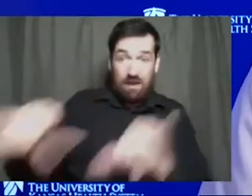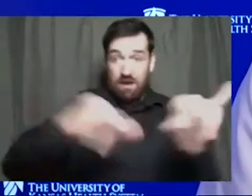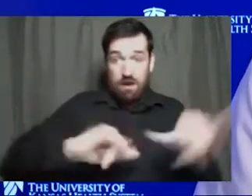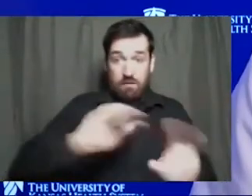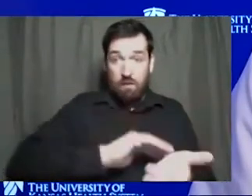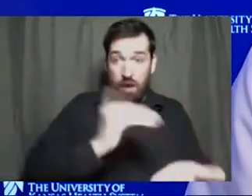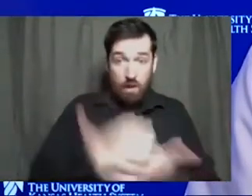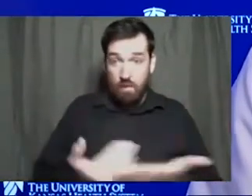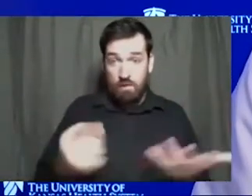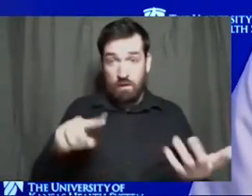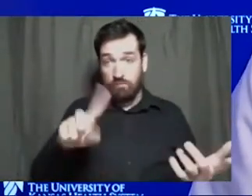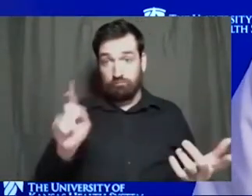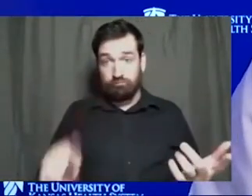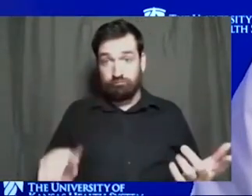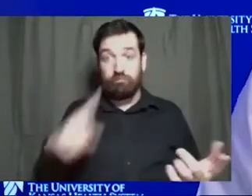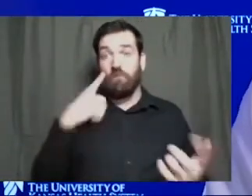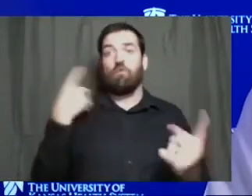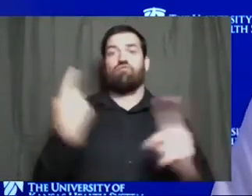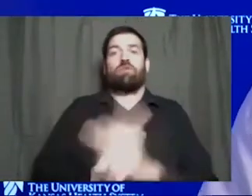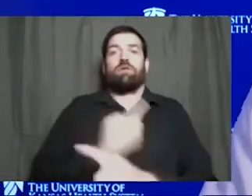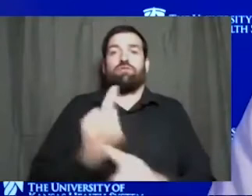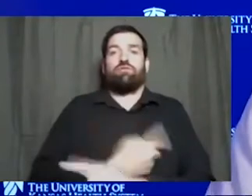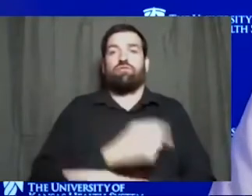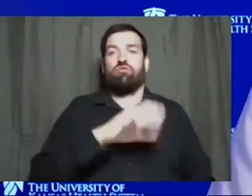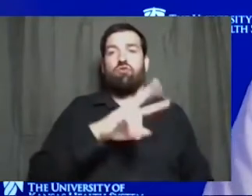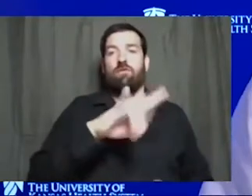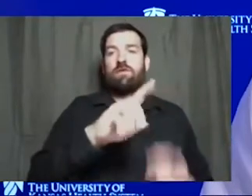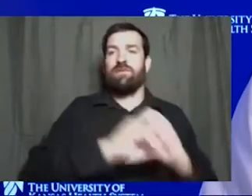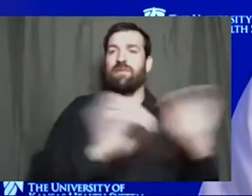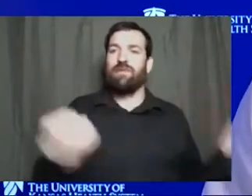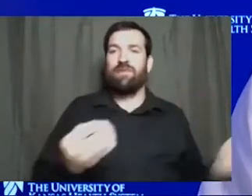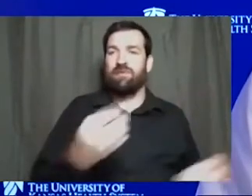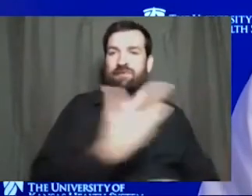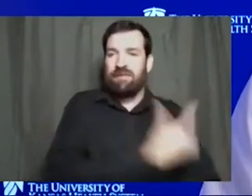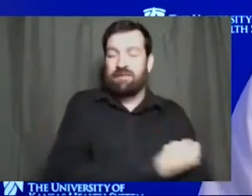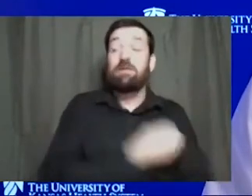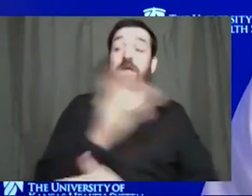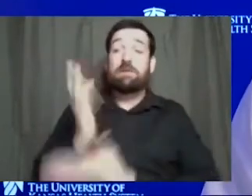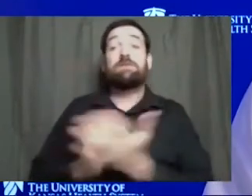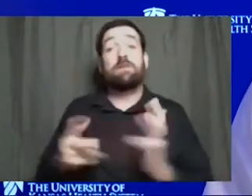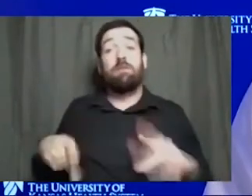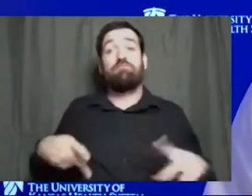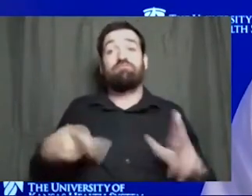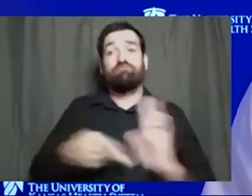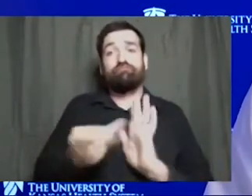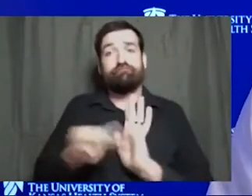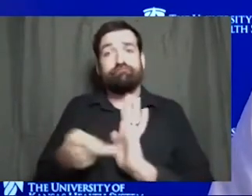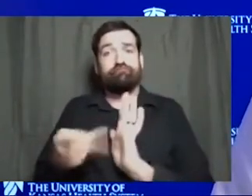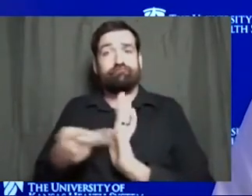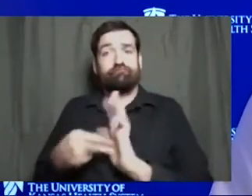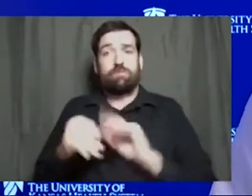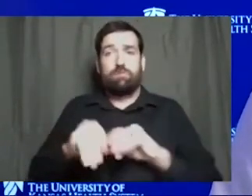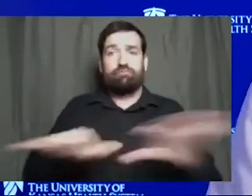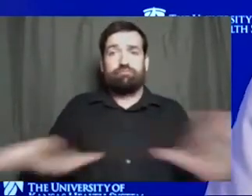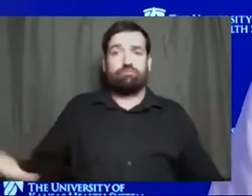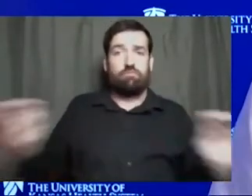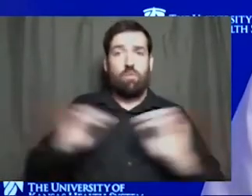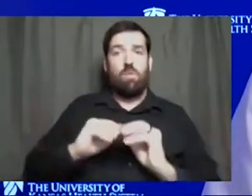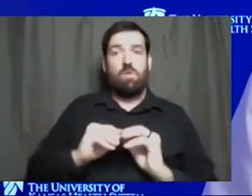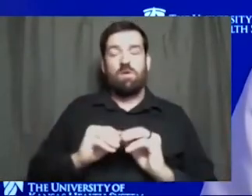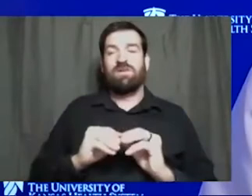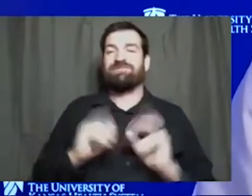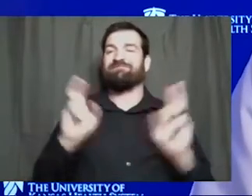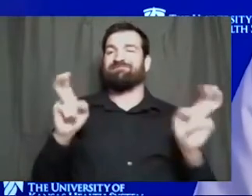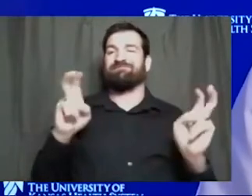regular COVID without vaccination that some people do replicate more and maybe are more of those spreaders compared to